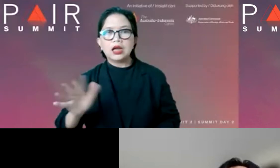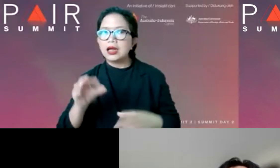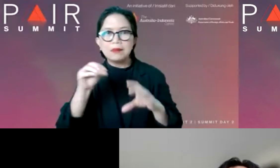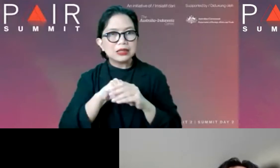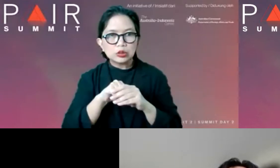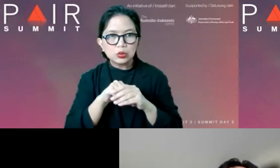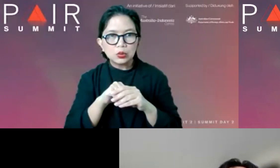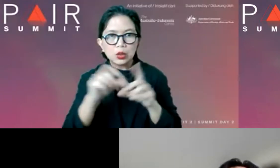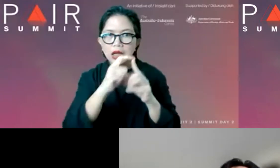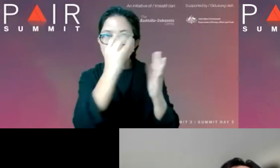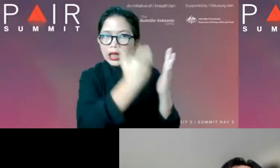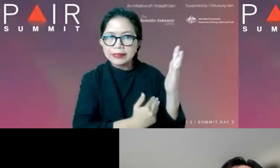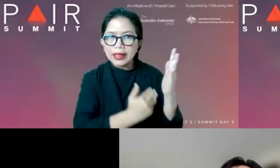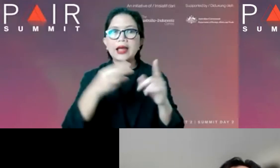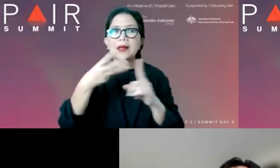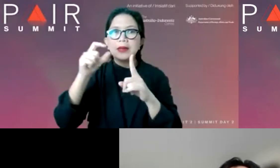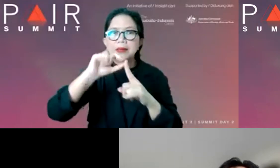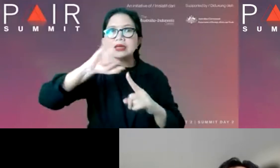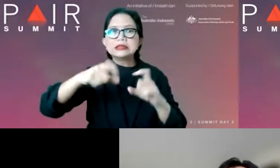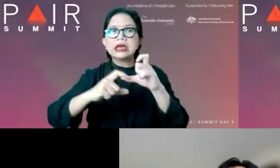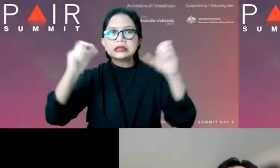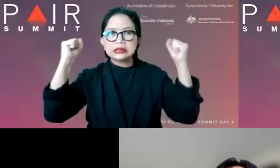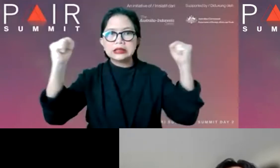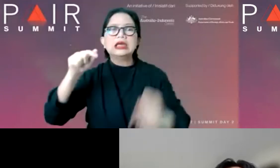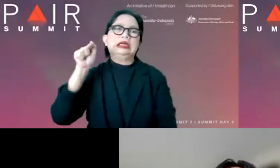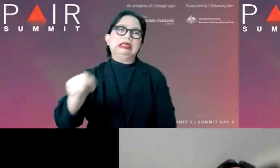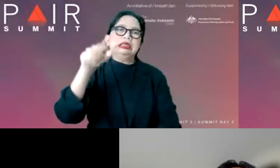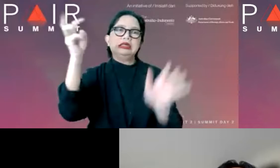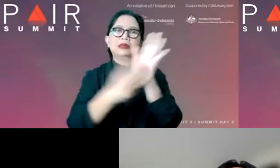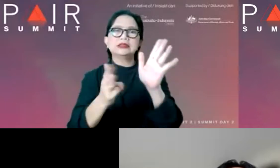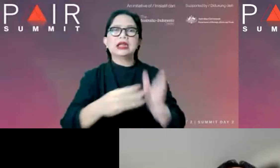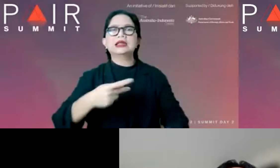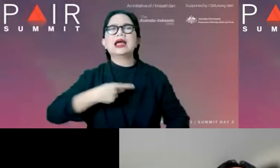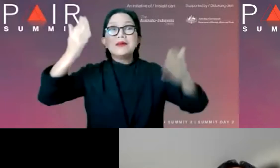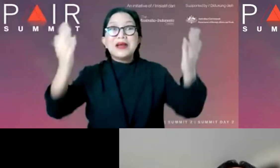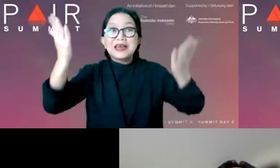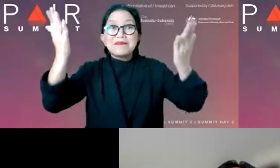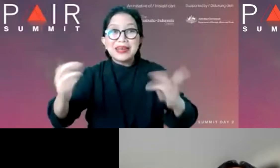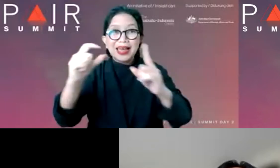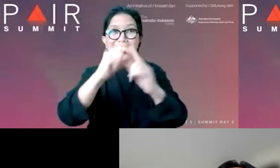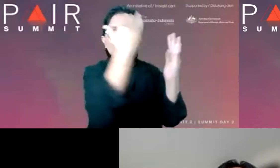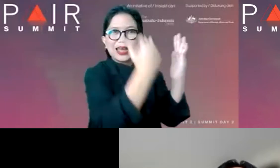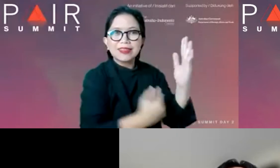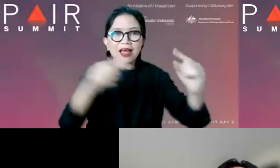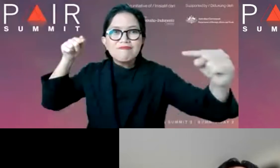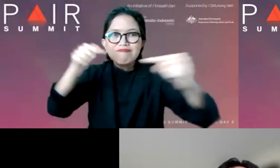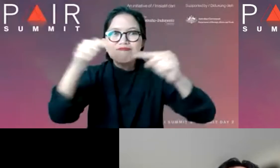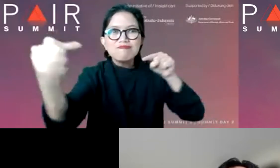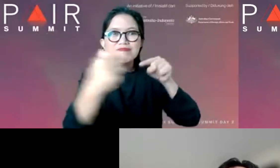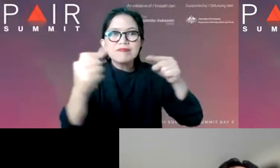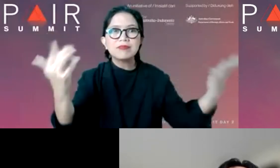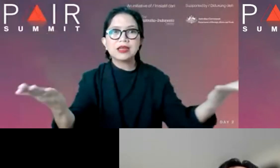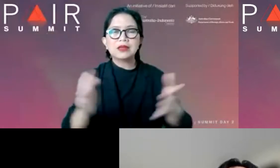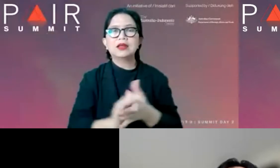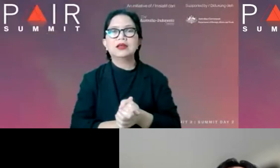to integrate the all population data in our country. Secondly, there are also another example, for example,